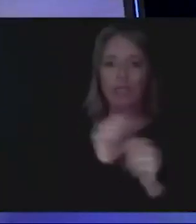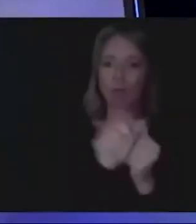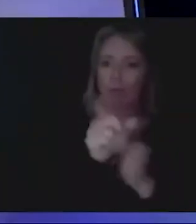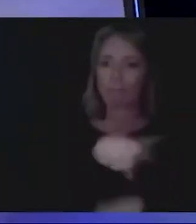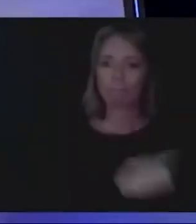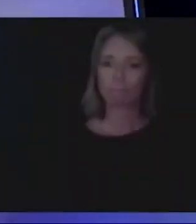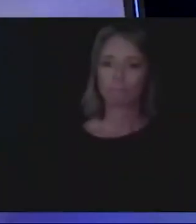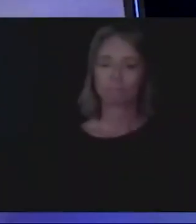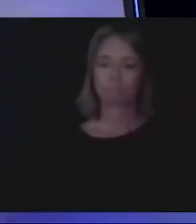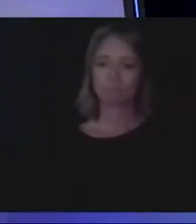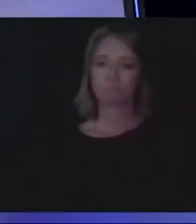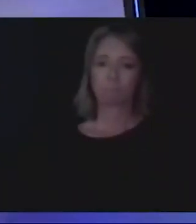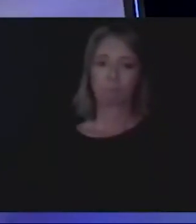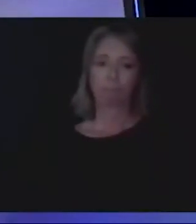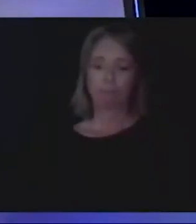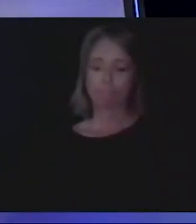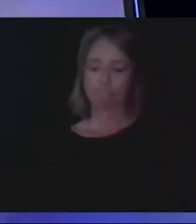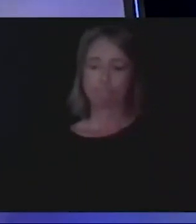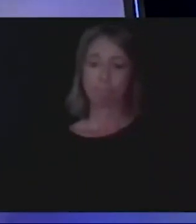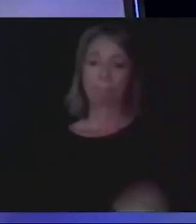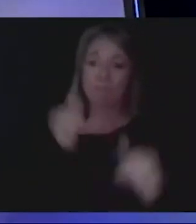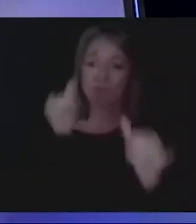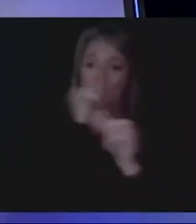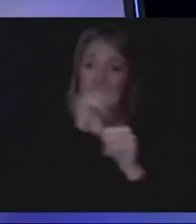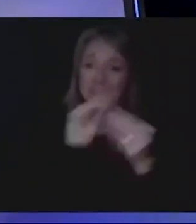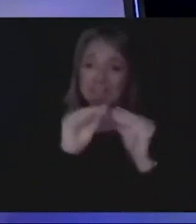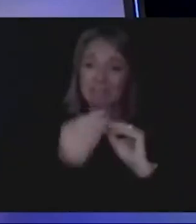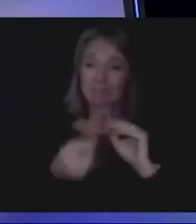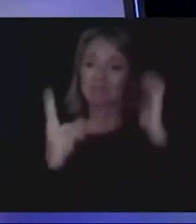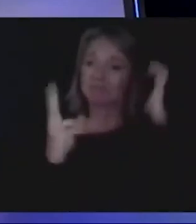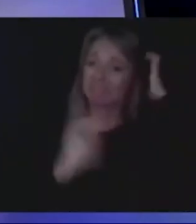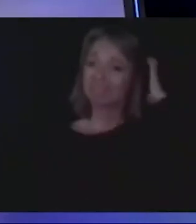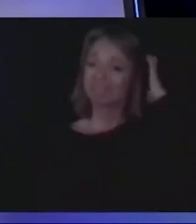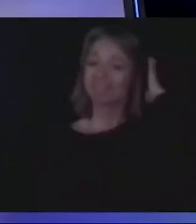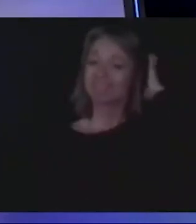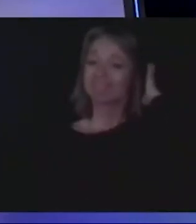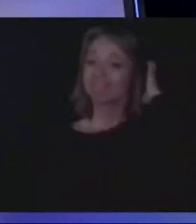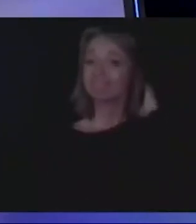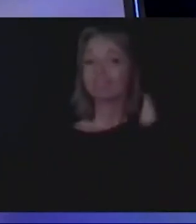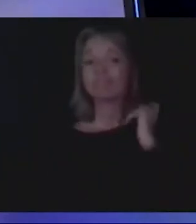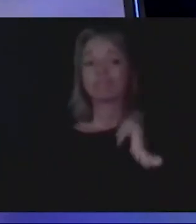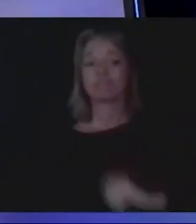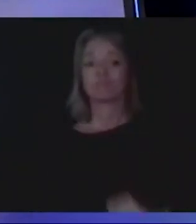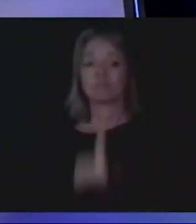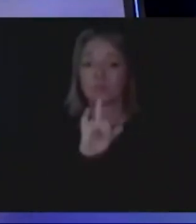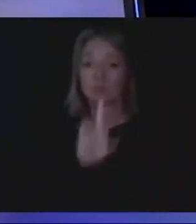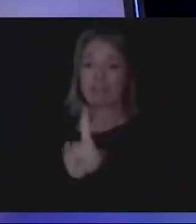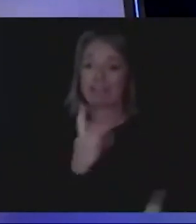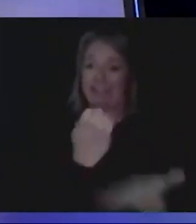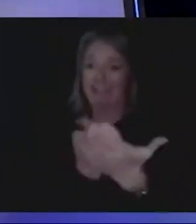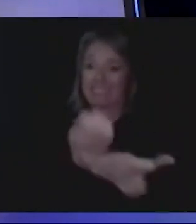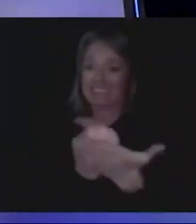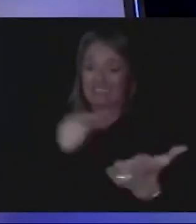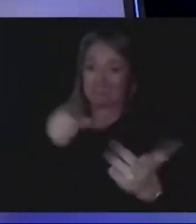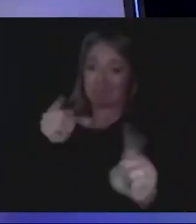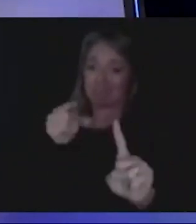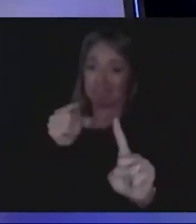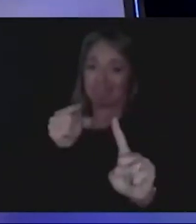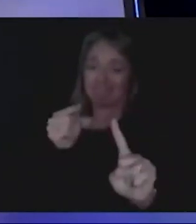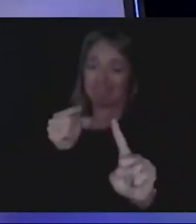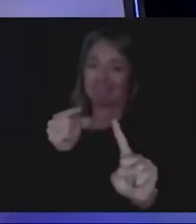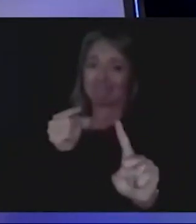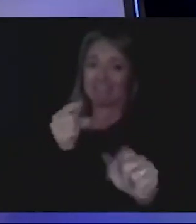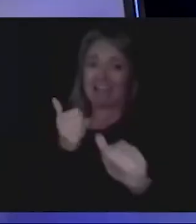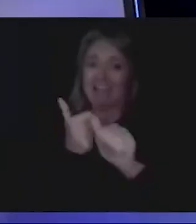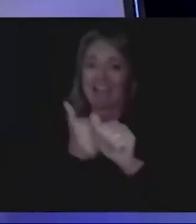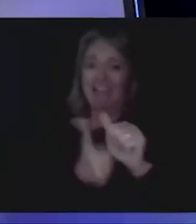would be ridiculously high. To me, that's better than any study. Yeah, I think so. That's what I'm saying. It's a year of evidence. The evidence is found in every single hospital